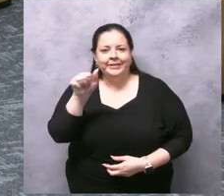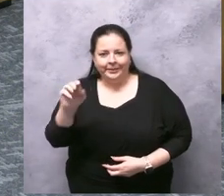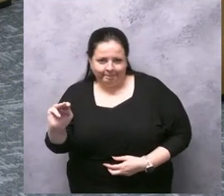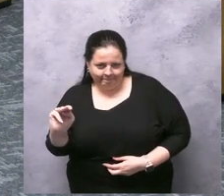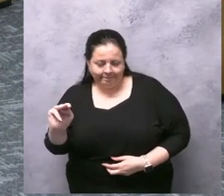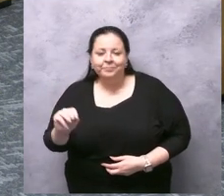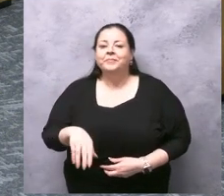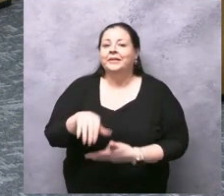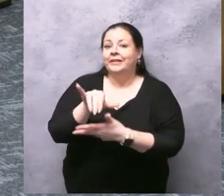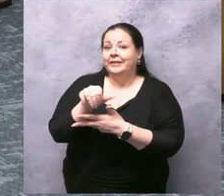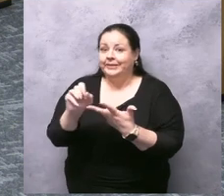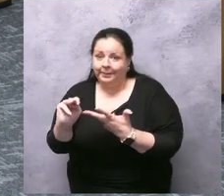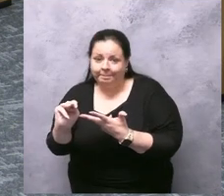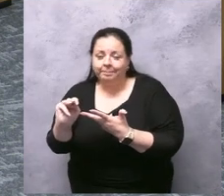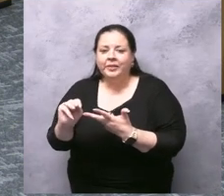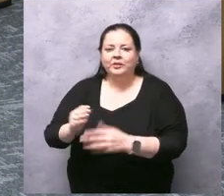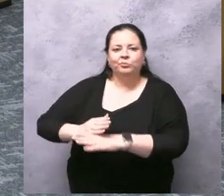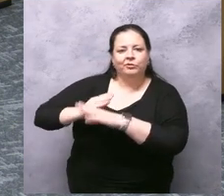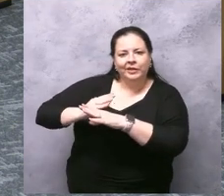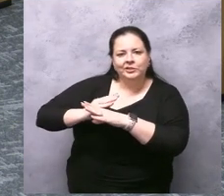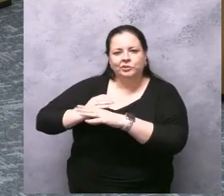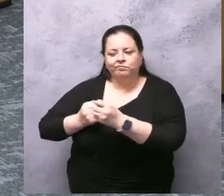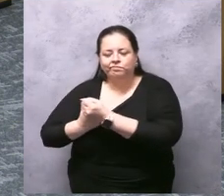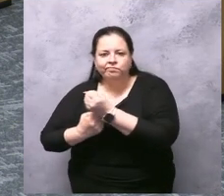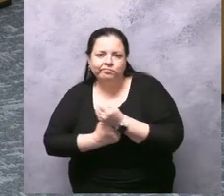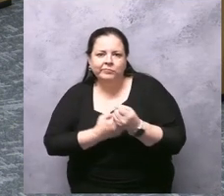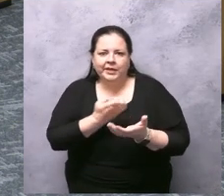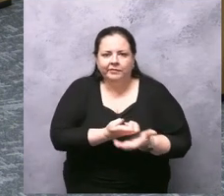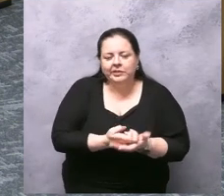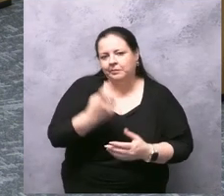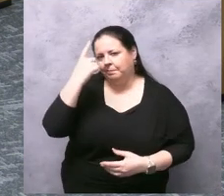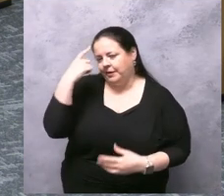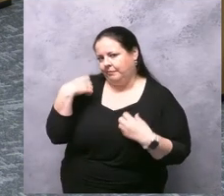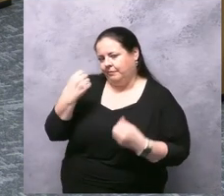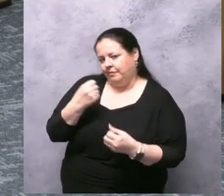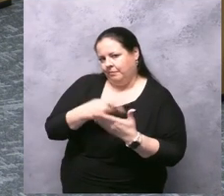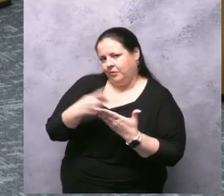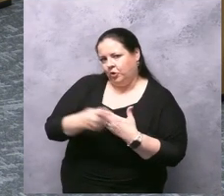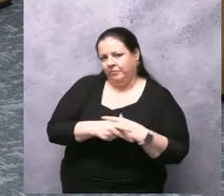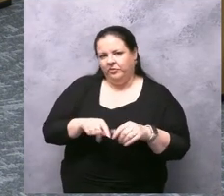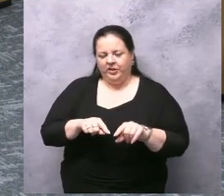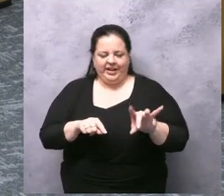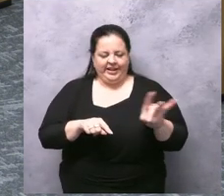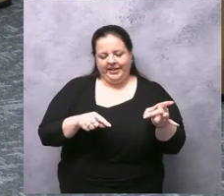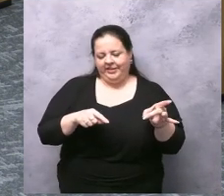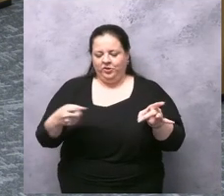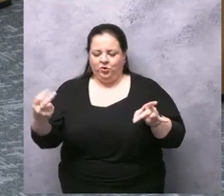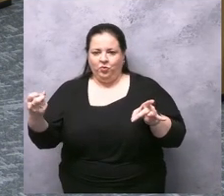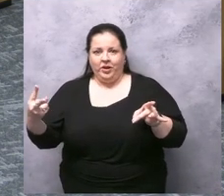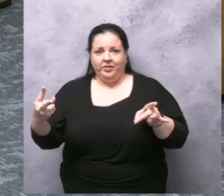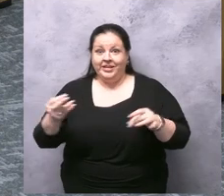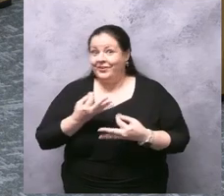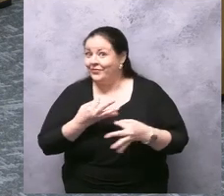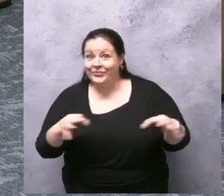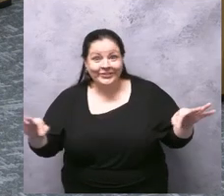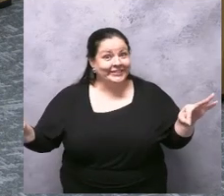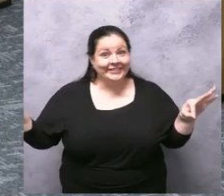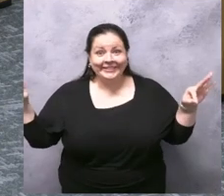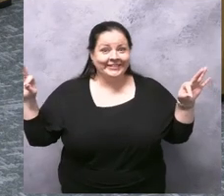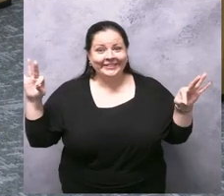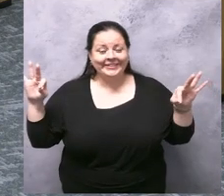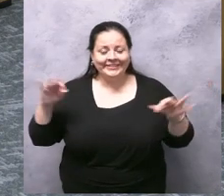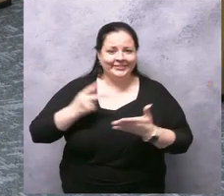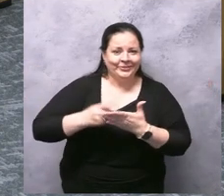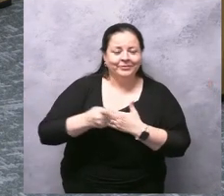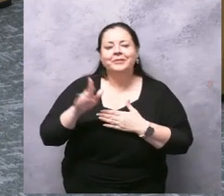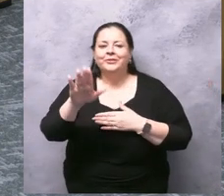YAM is a universal prevention evidence-based mental health program geared towards 8th through 12th graders at no cost to you and